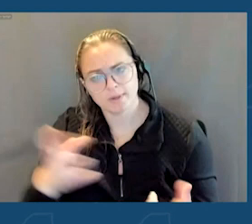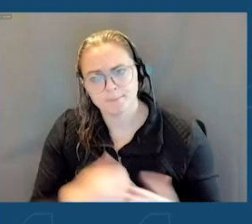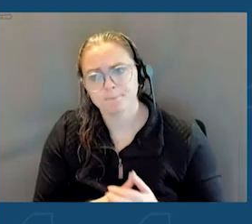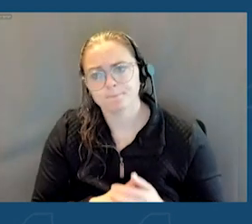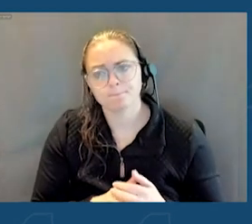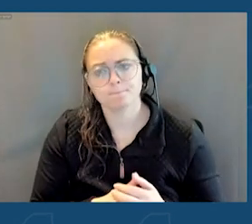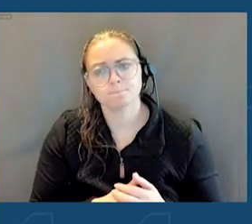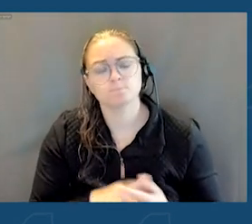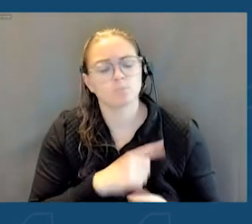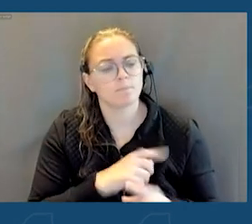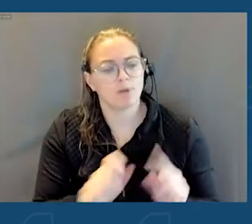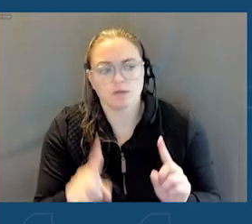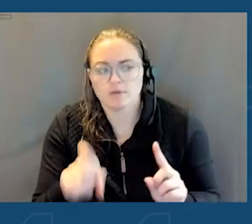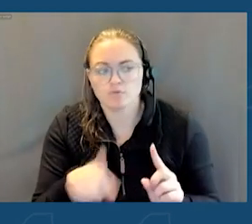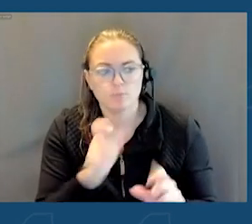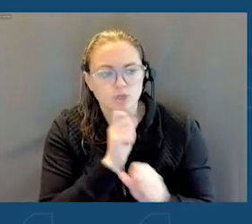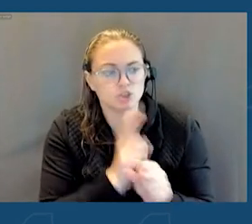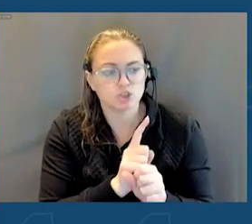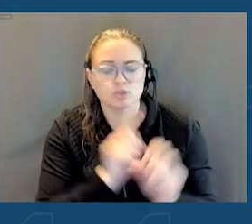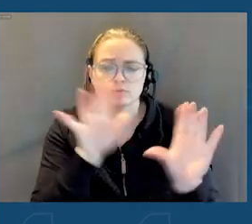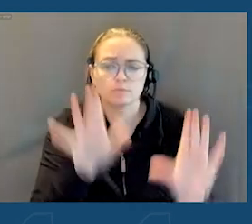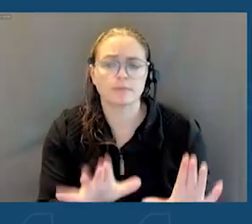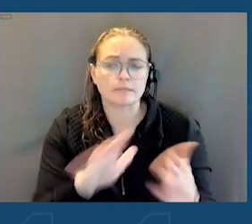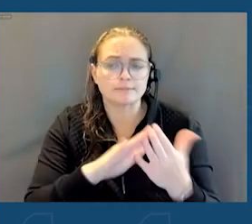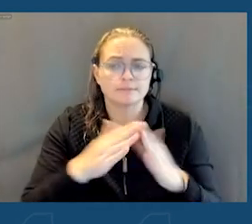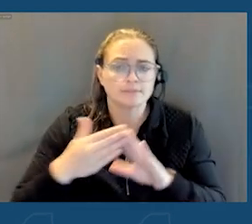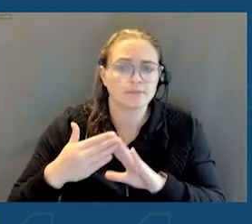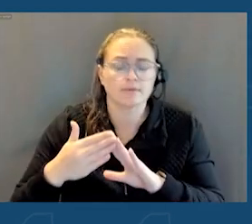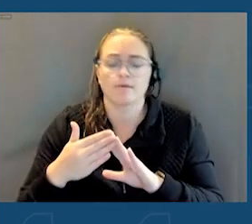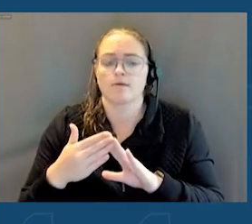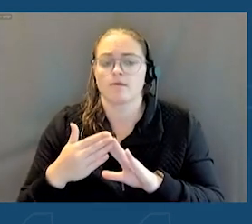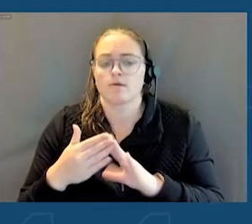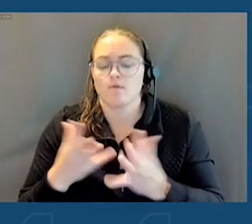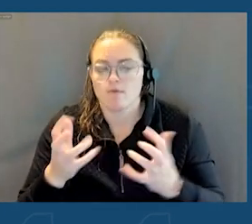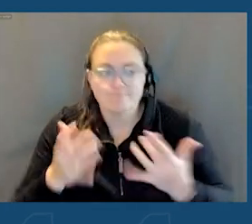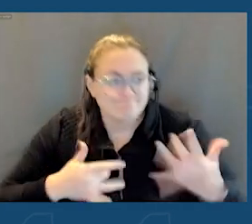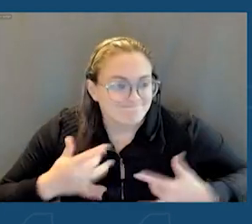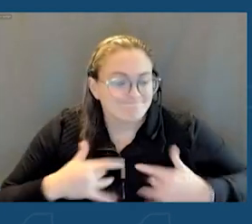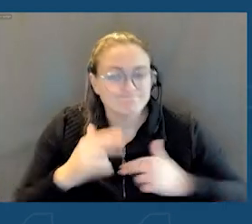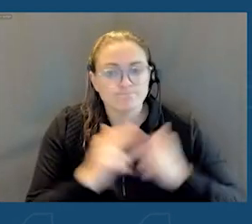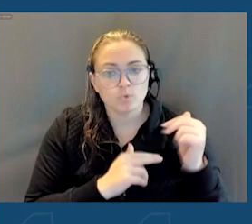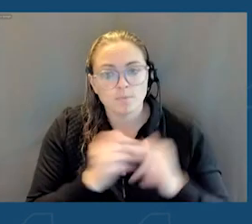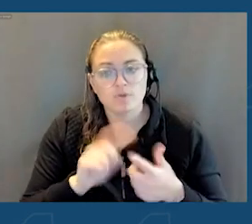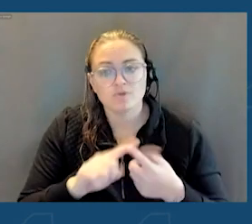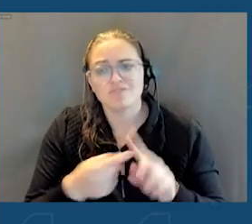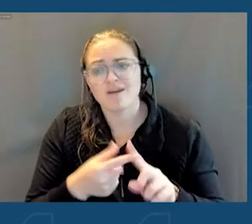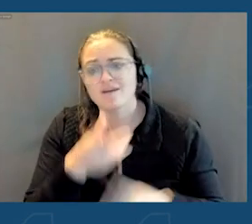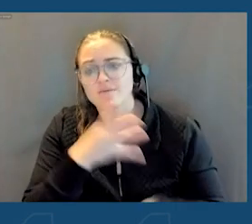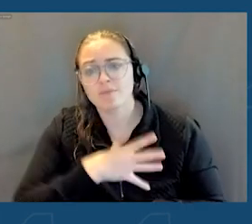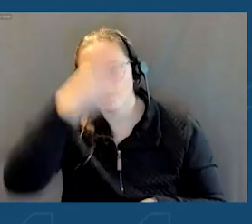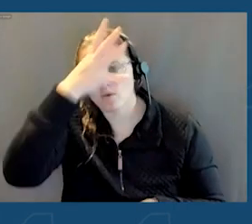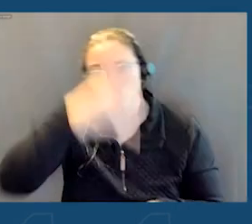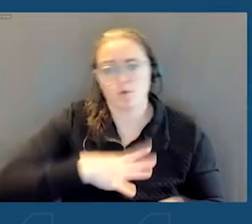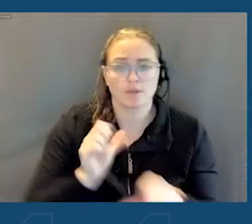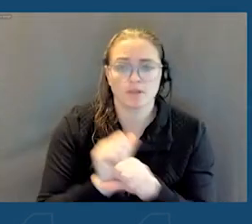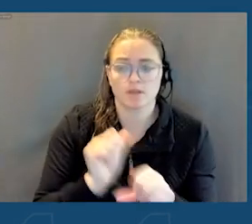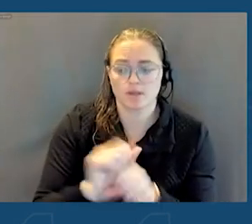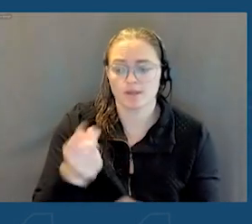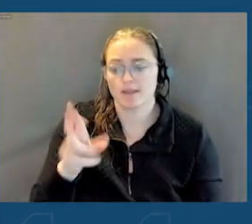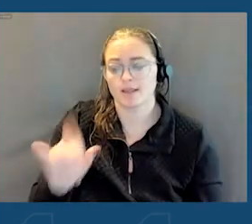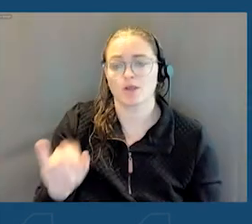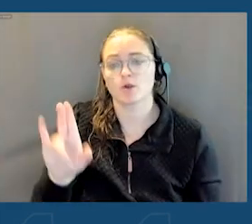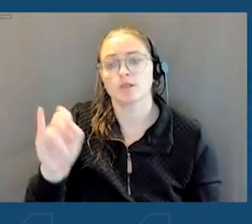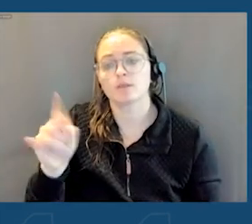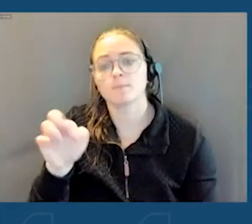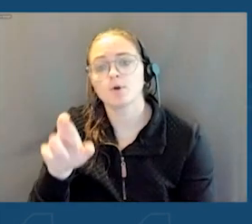about making this an extraordinary city. I can't wait to build it with our friends, men and women of labor as well. Gary LaBarbera, I want to thank you for